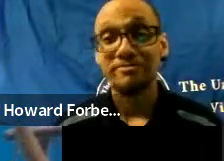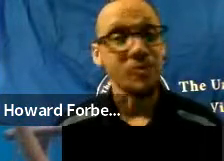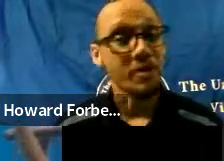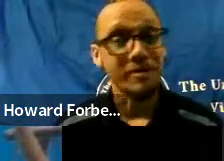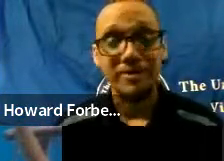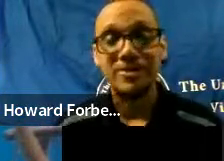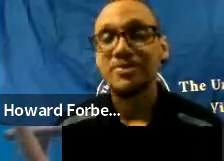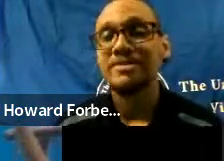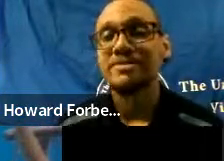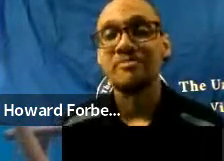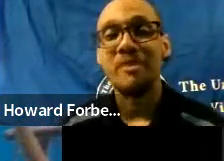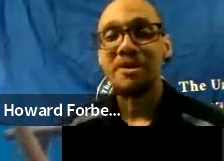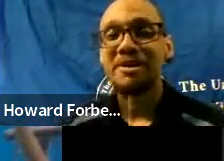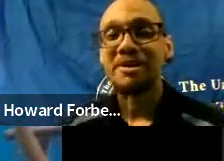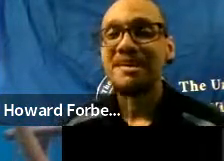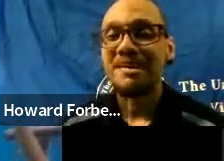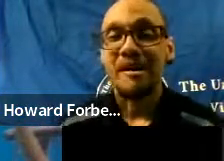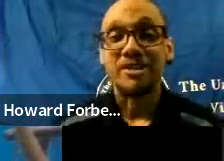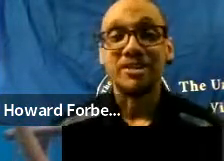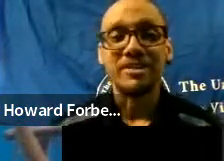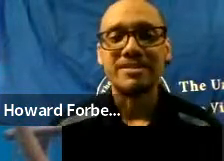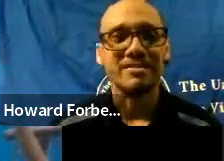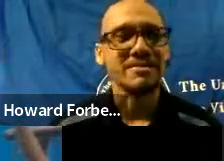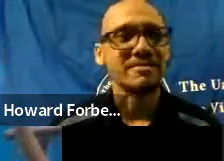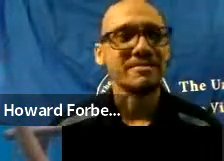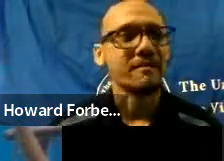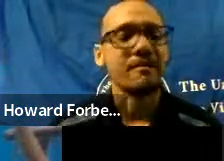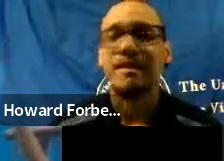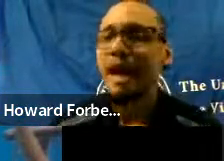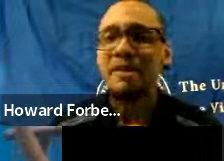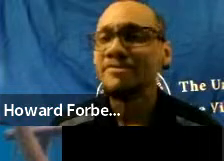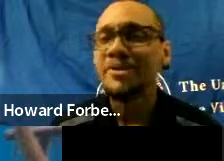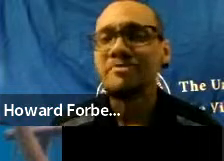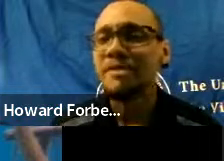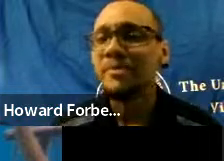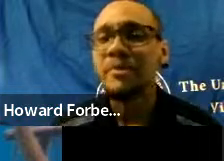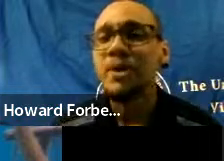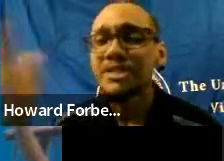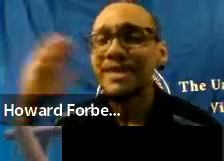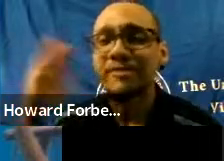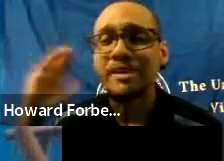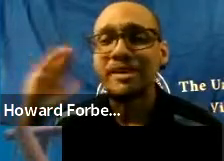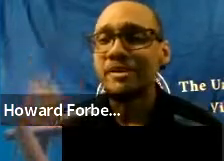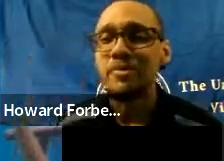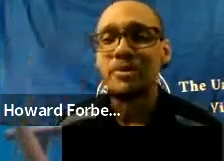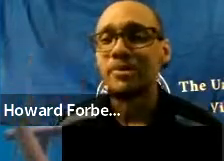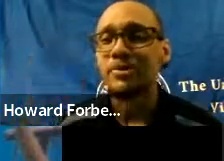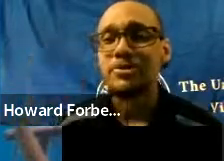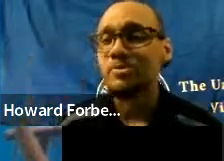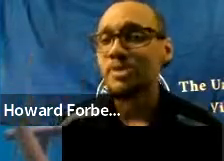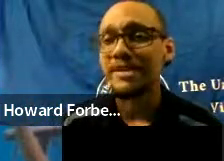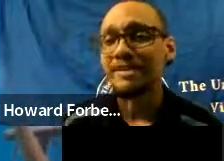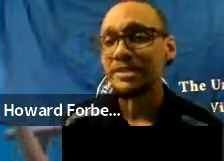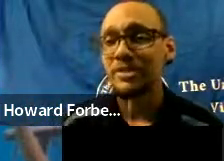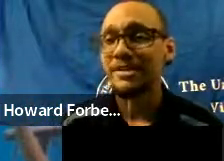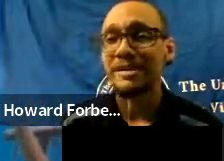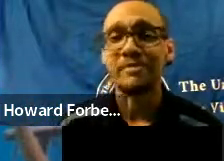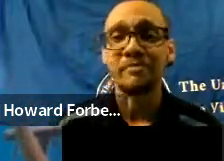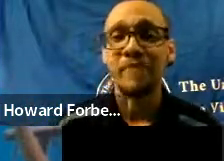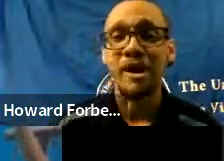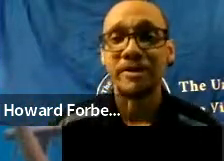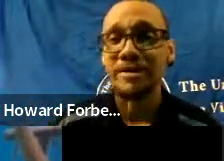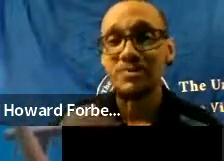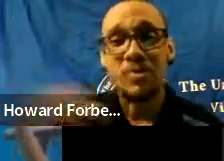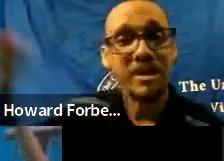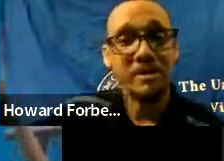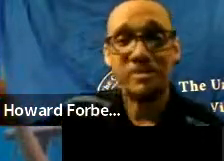one of our students, Amara. She is, I don't even remember where she's at right now with her scuba diving